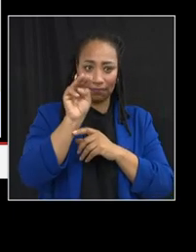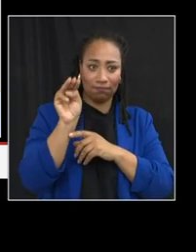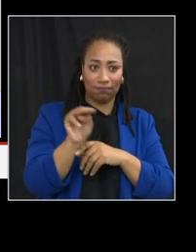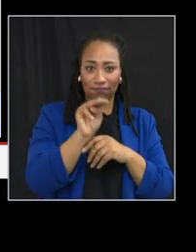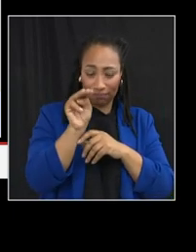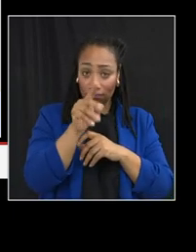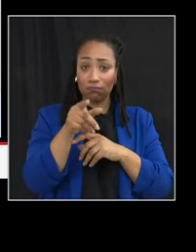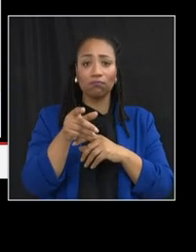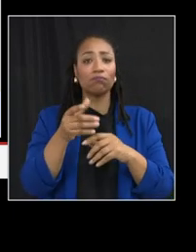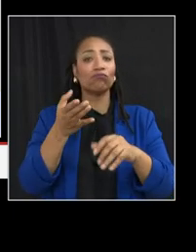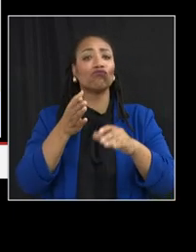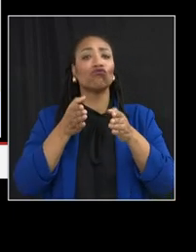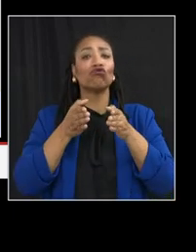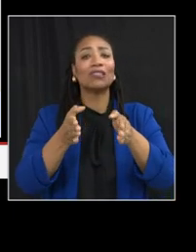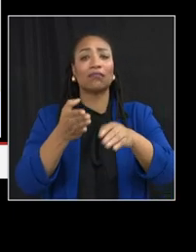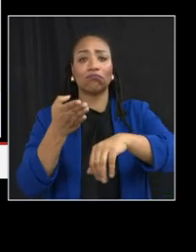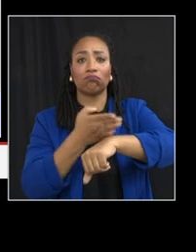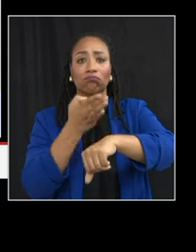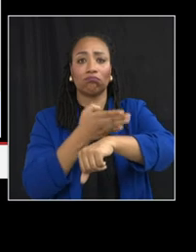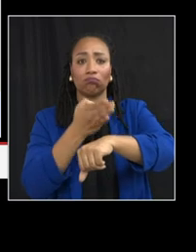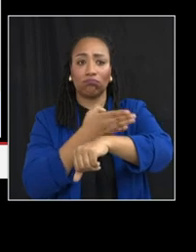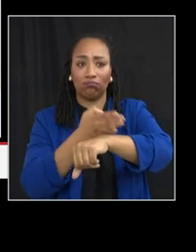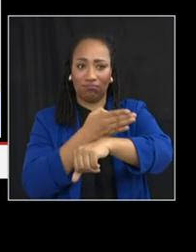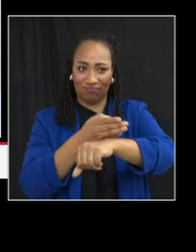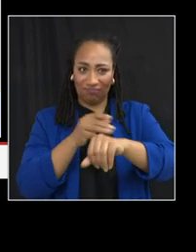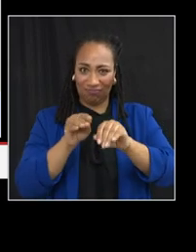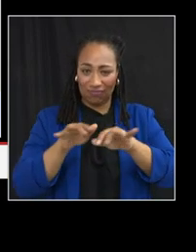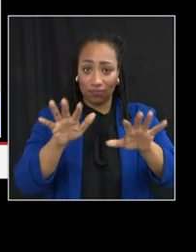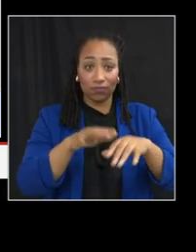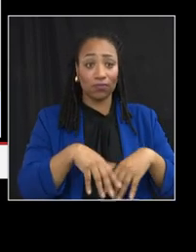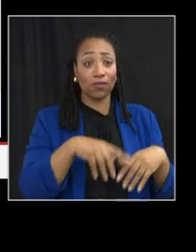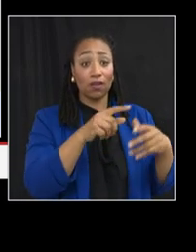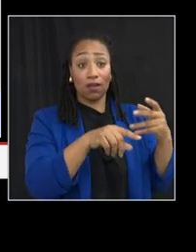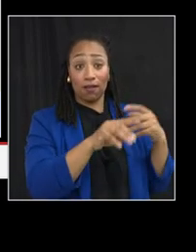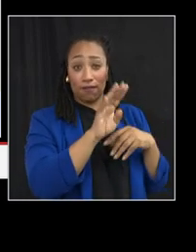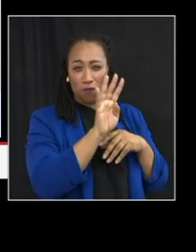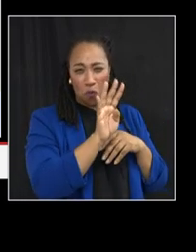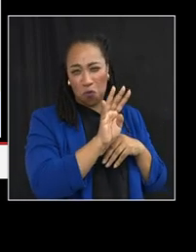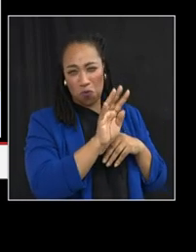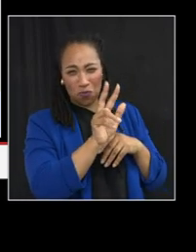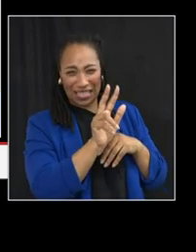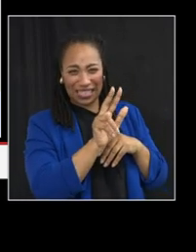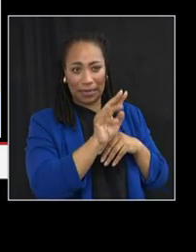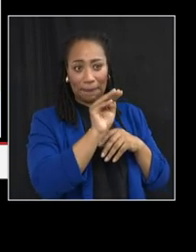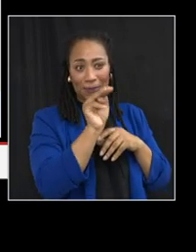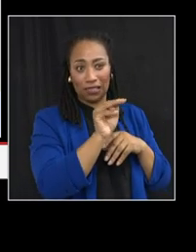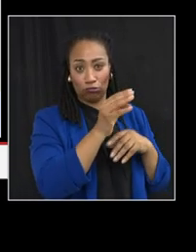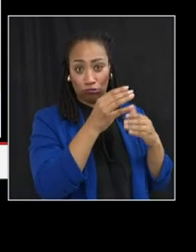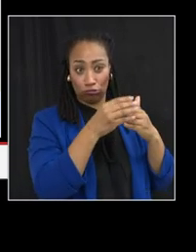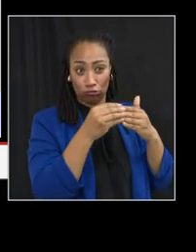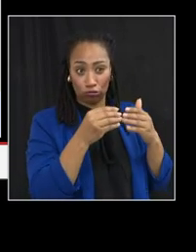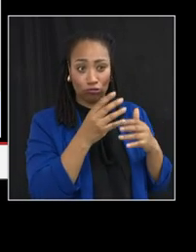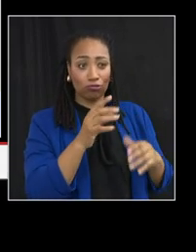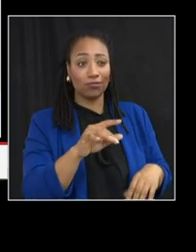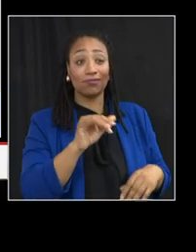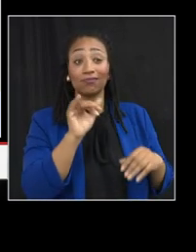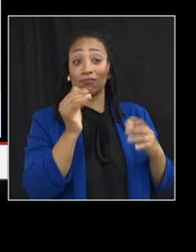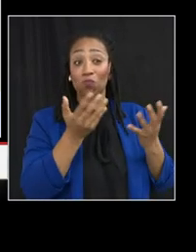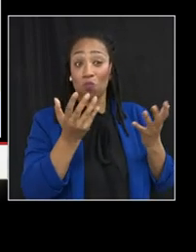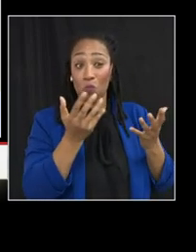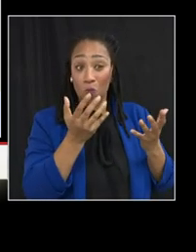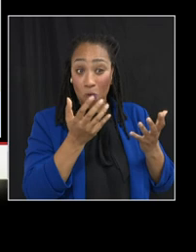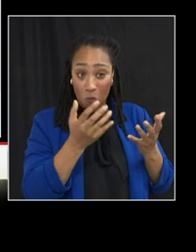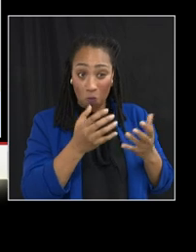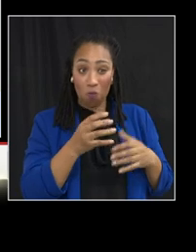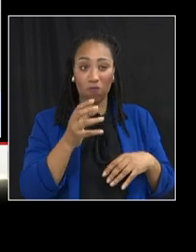our curbside composting program for 9,000 households. And $77 million to build and rehabilitate